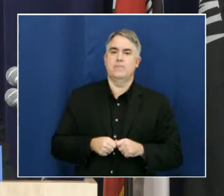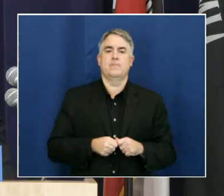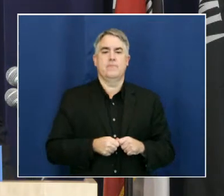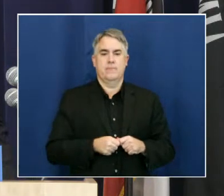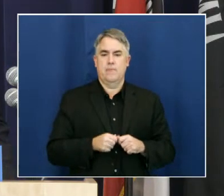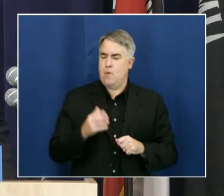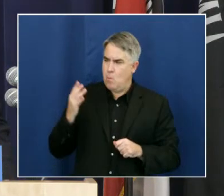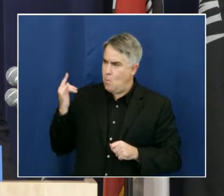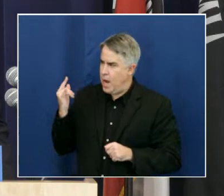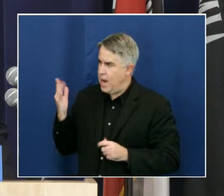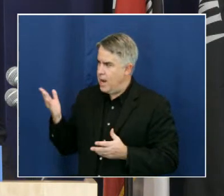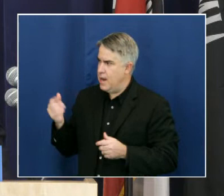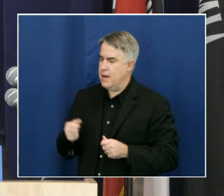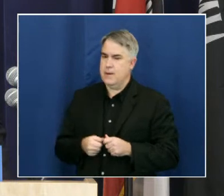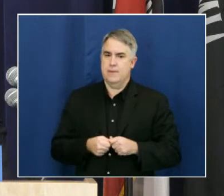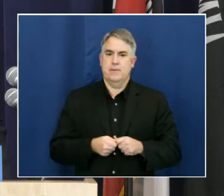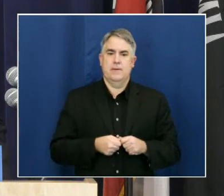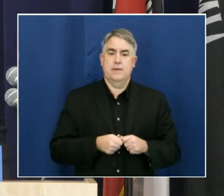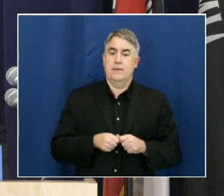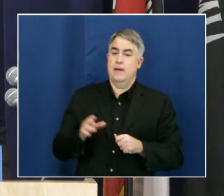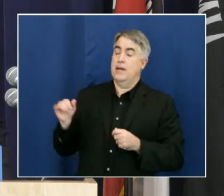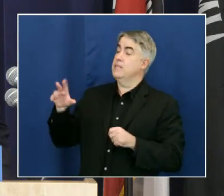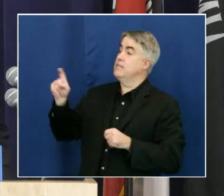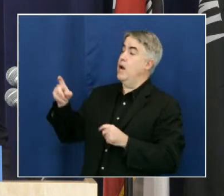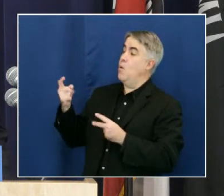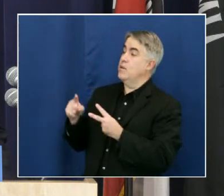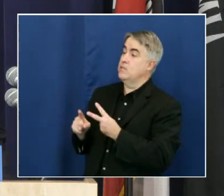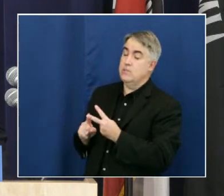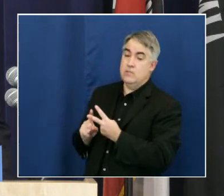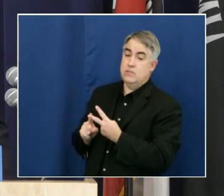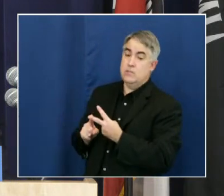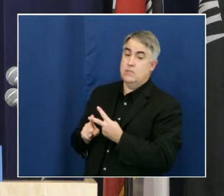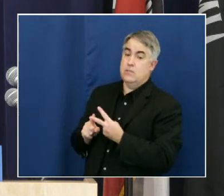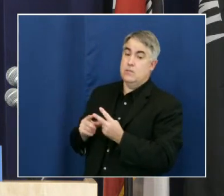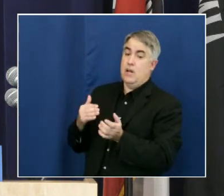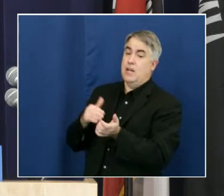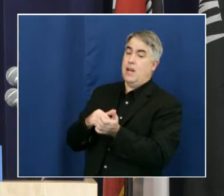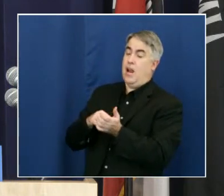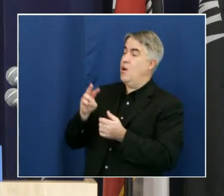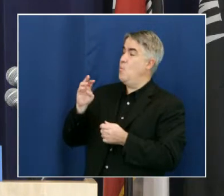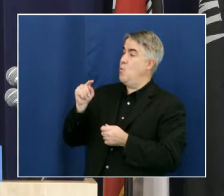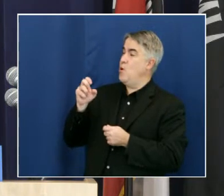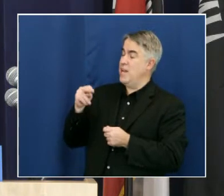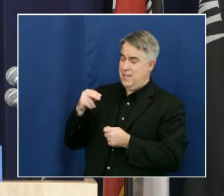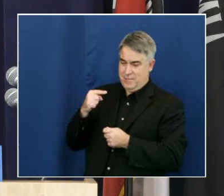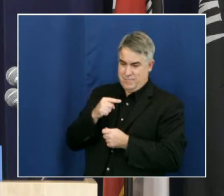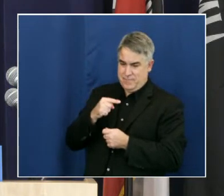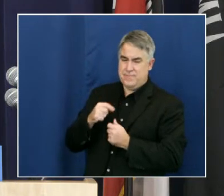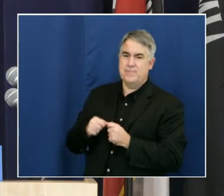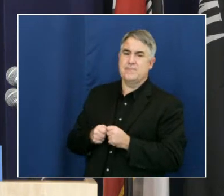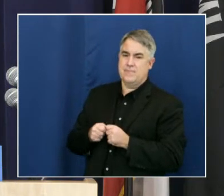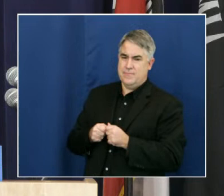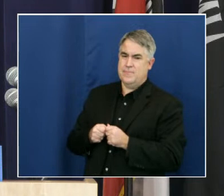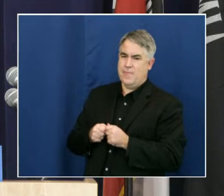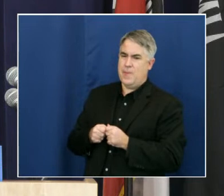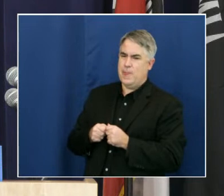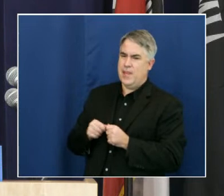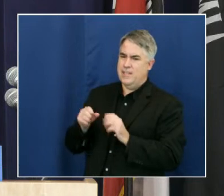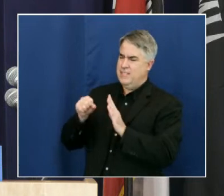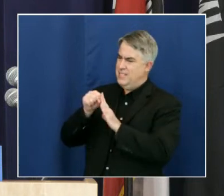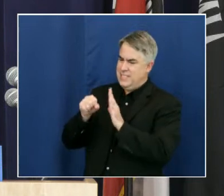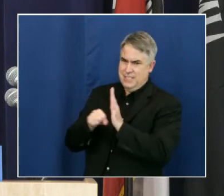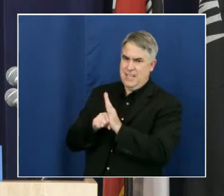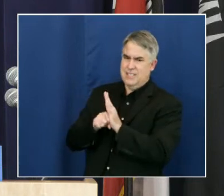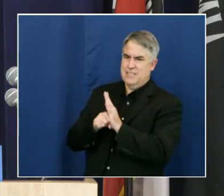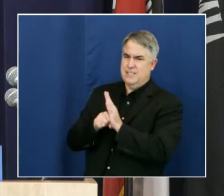that conclusion? And then my second question is for Dr. Wooten, talking about the reason why the state is expanding. Governor Newsom,